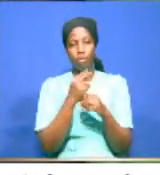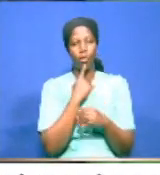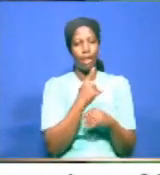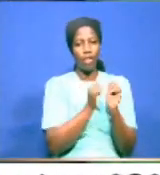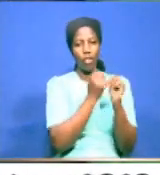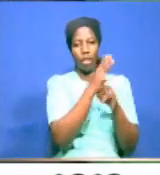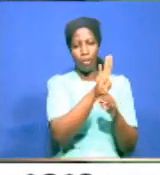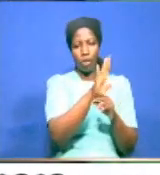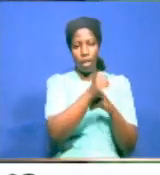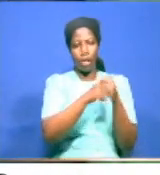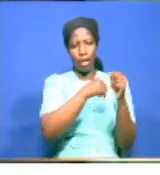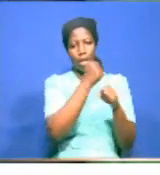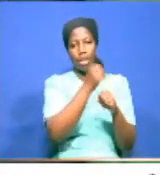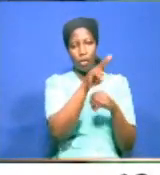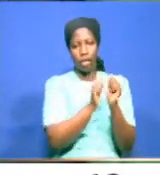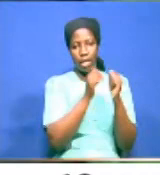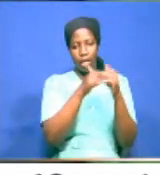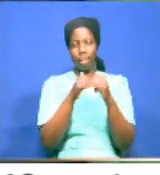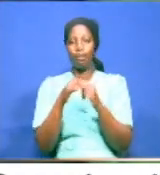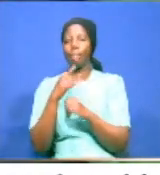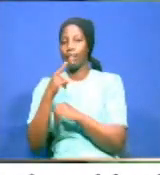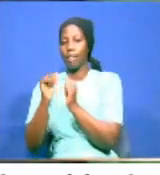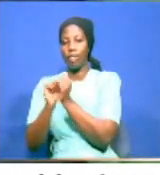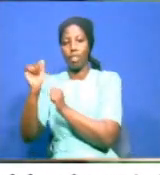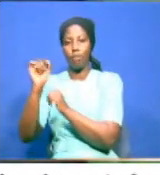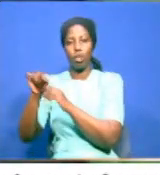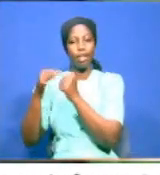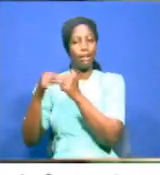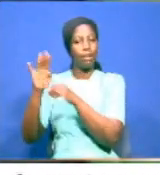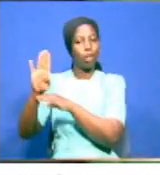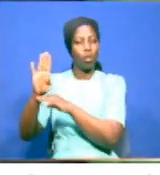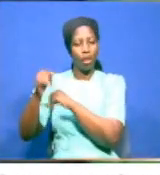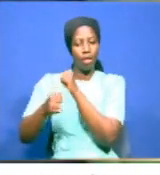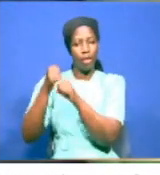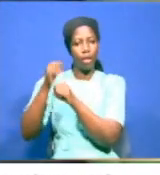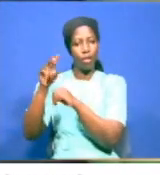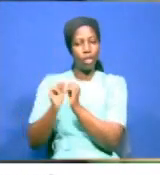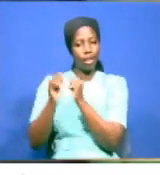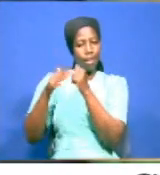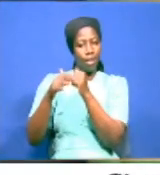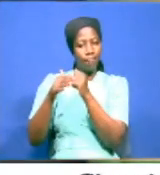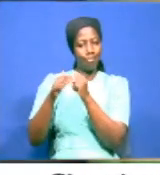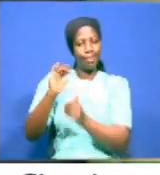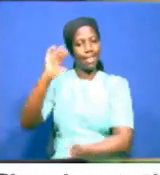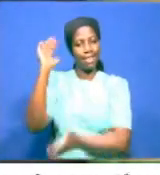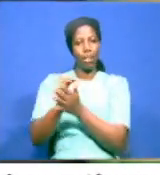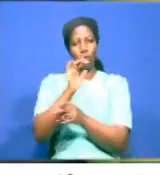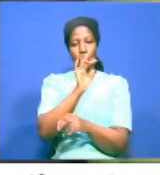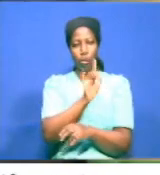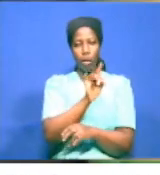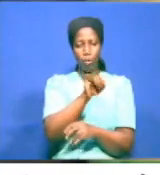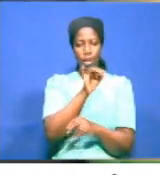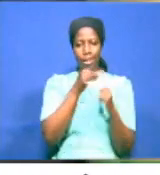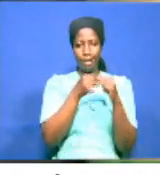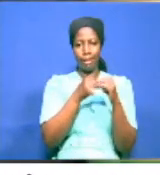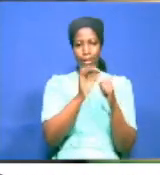billion in 2018 to 115.8 billion in 2019, slower than 1.8%